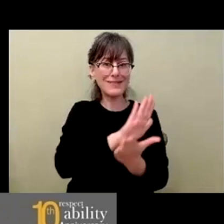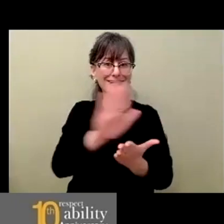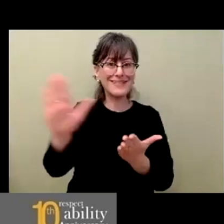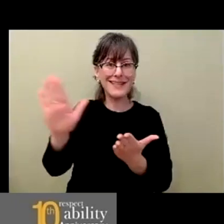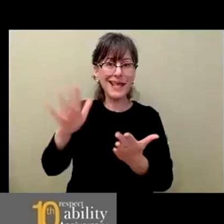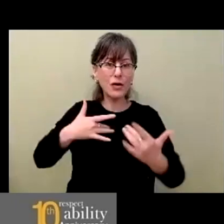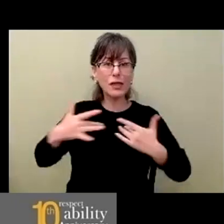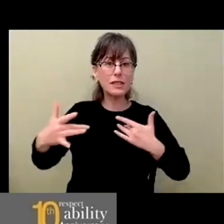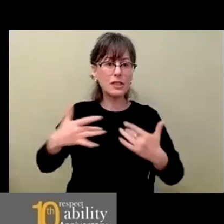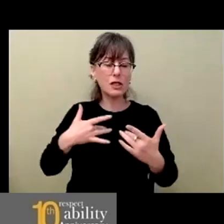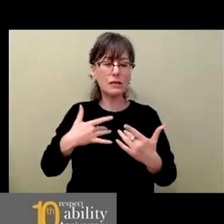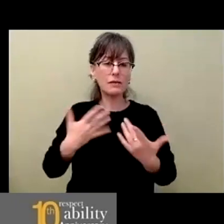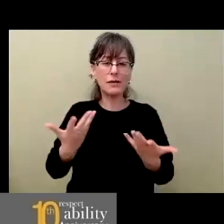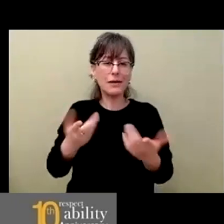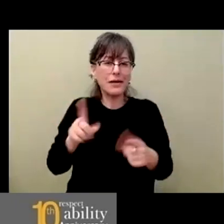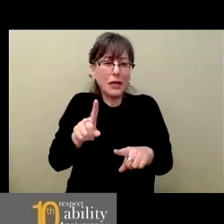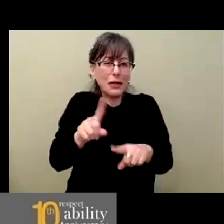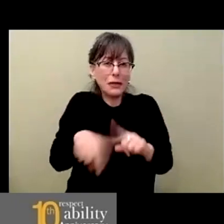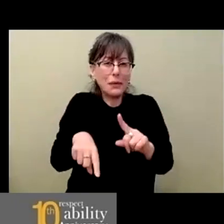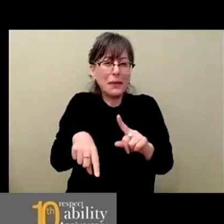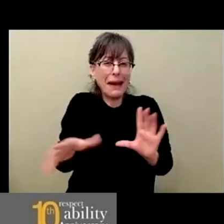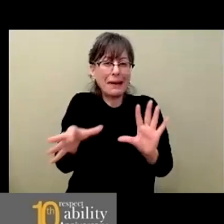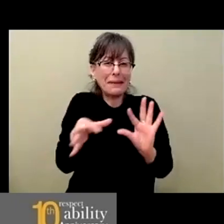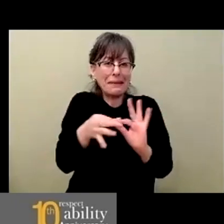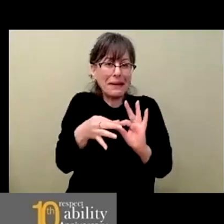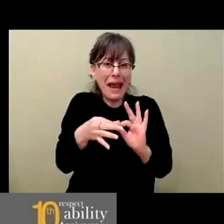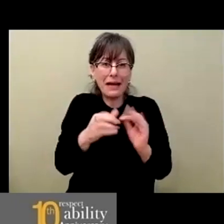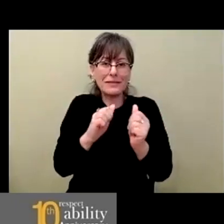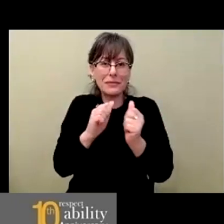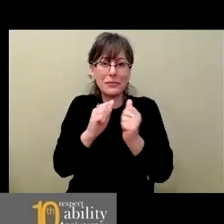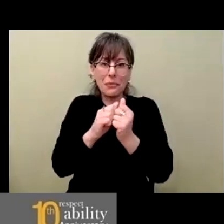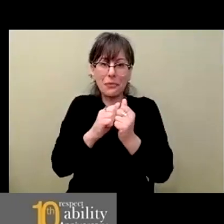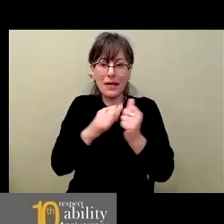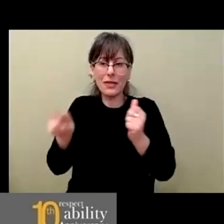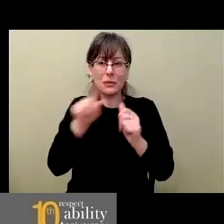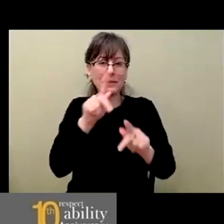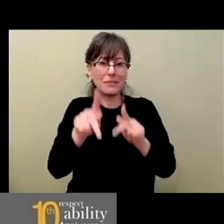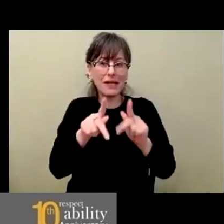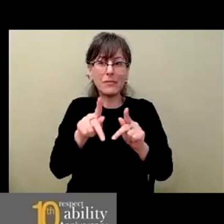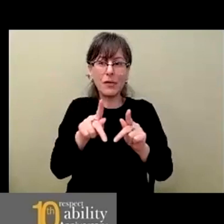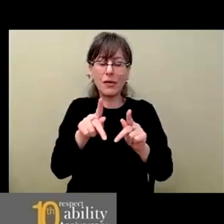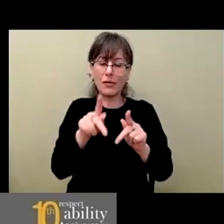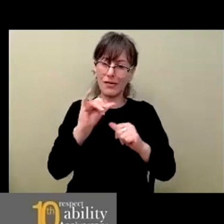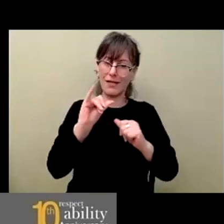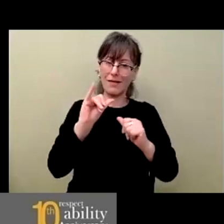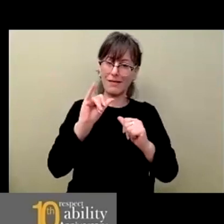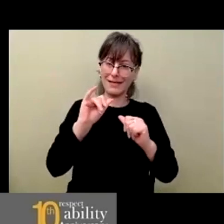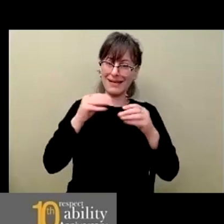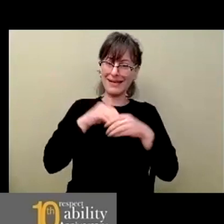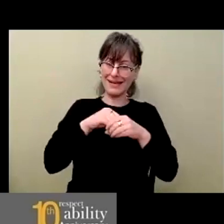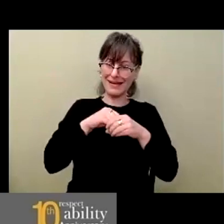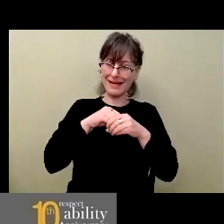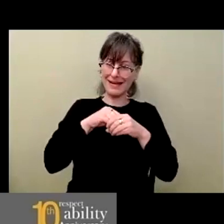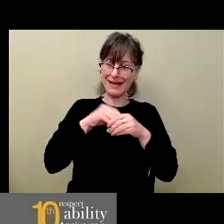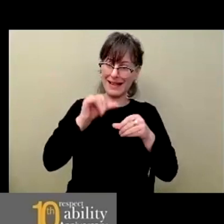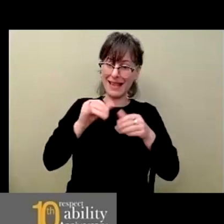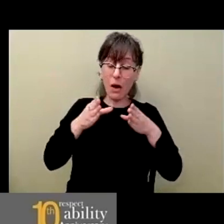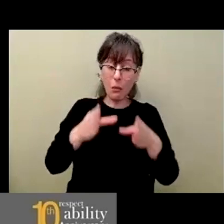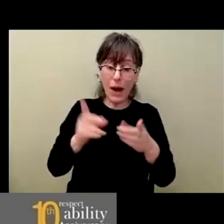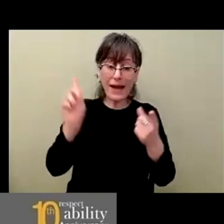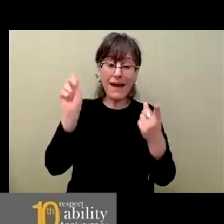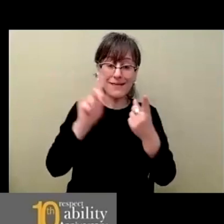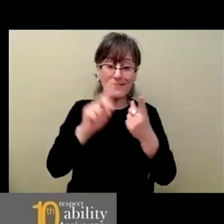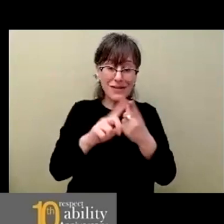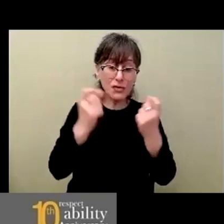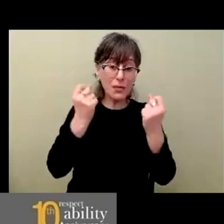can't do that. You can't connect with them on that level until you've actually taken the time to understand